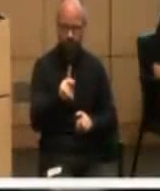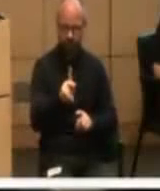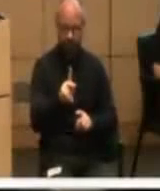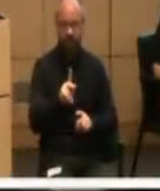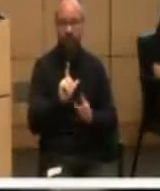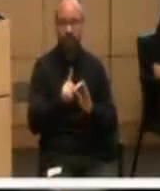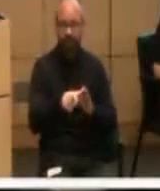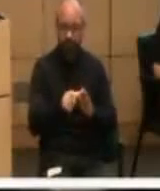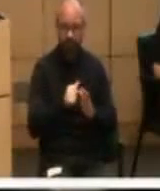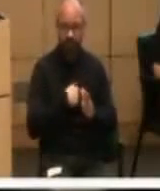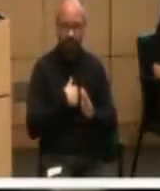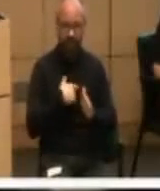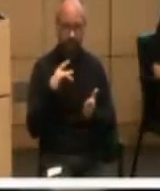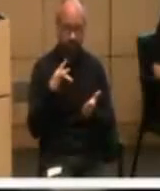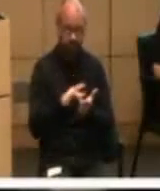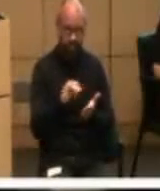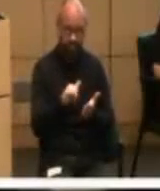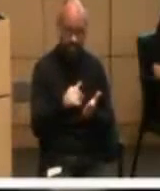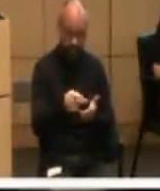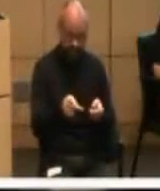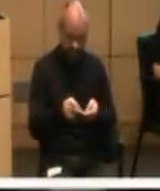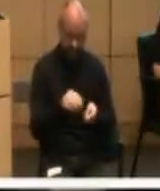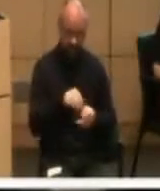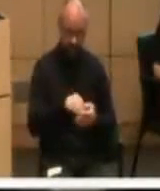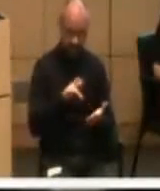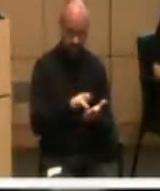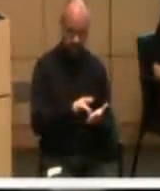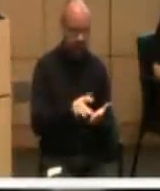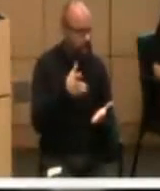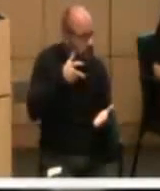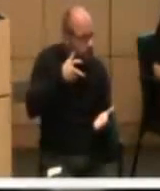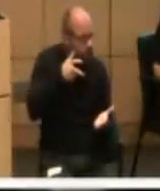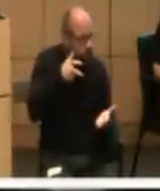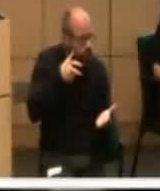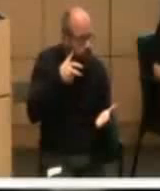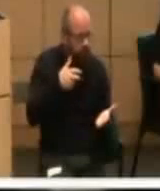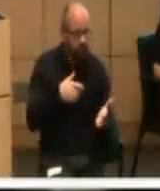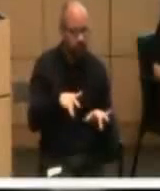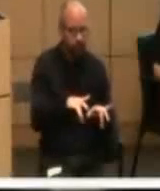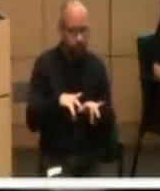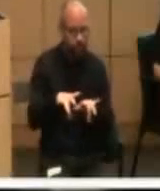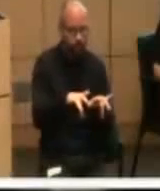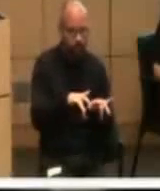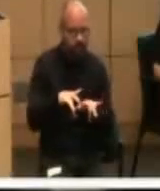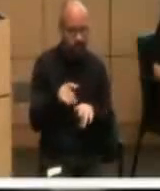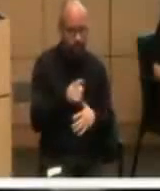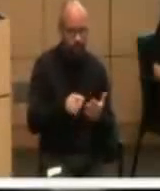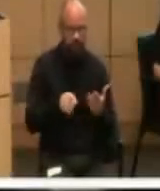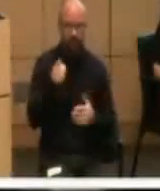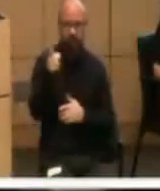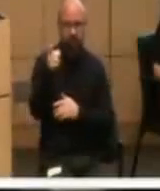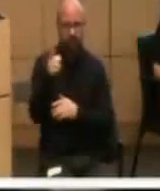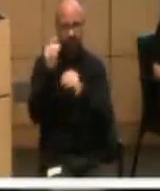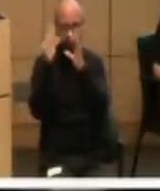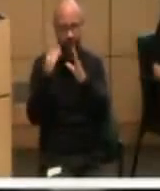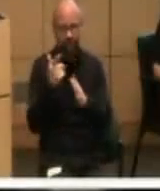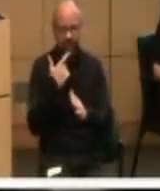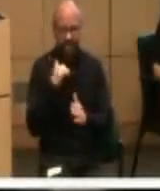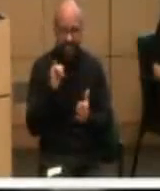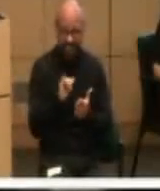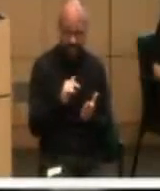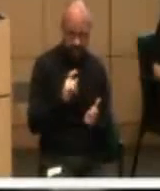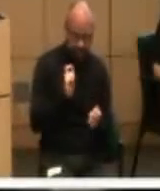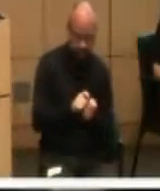go back and touch that space in the notebook and hear a recording of what was said at that time during the